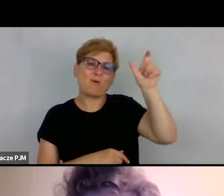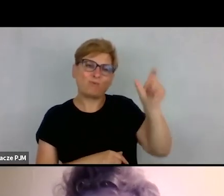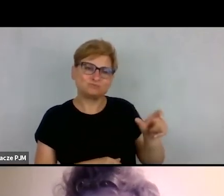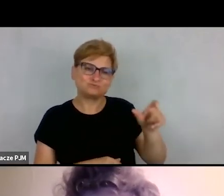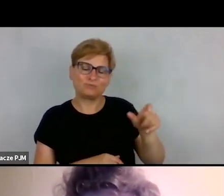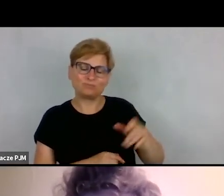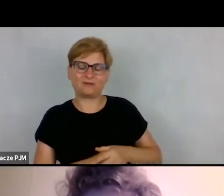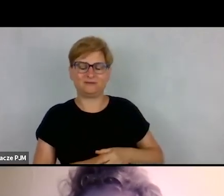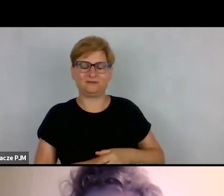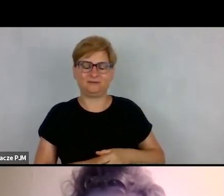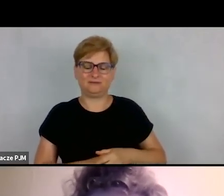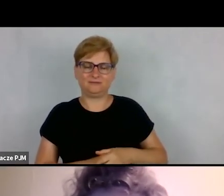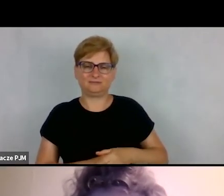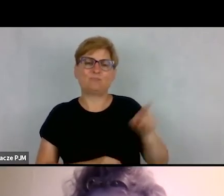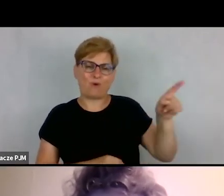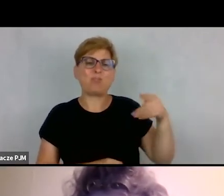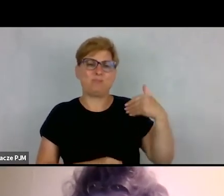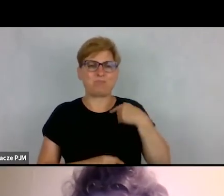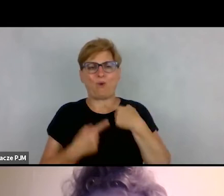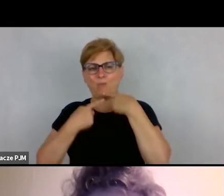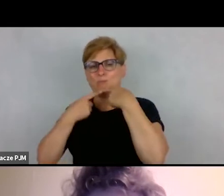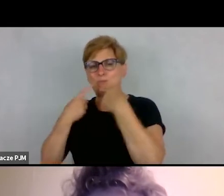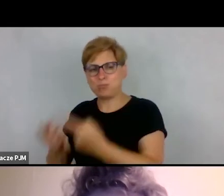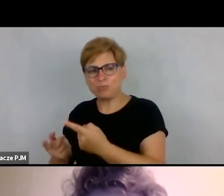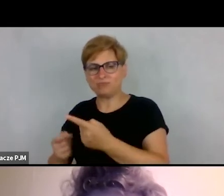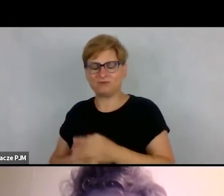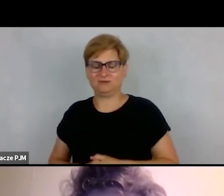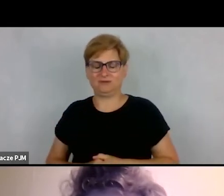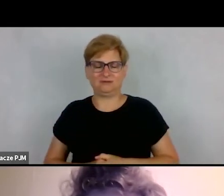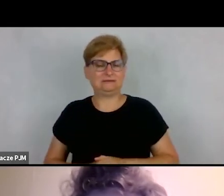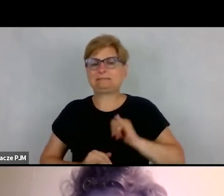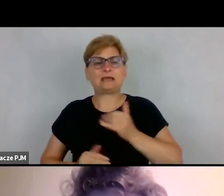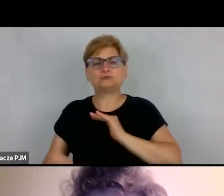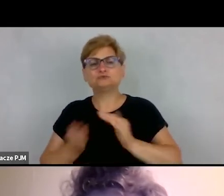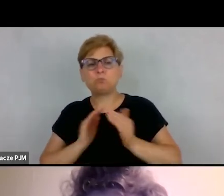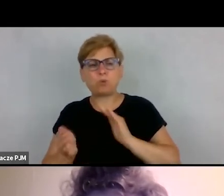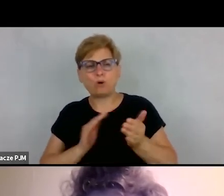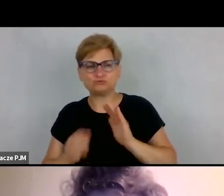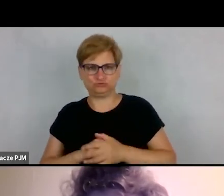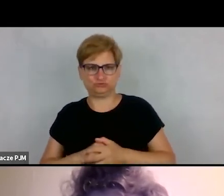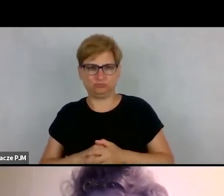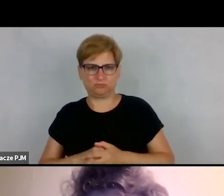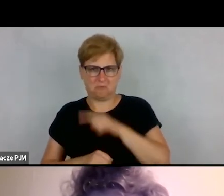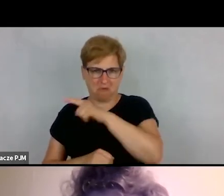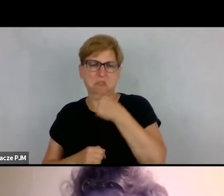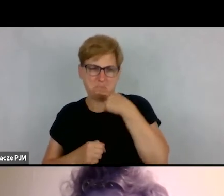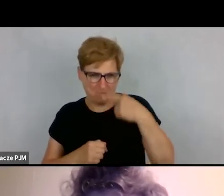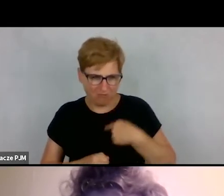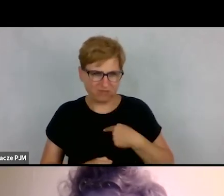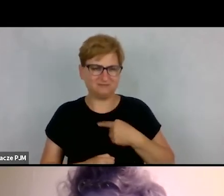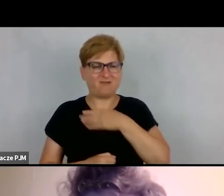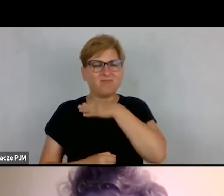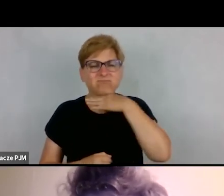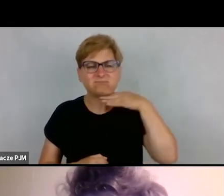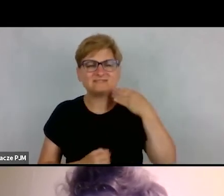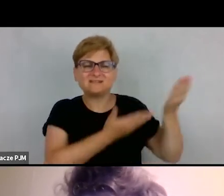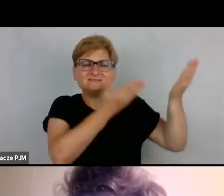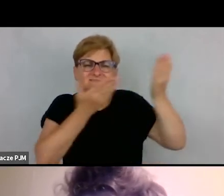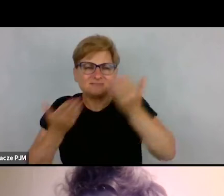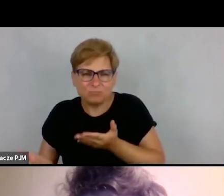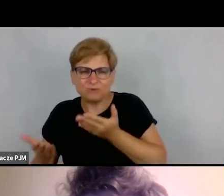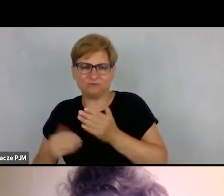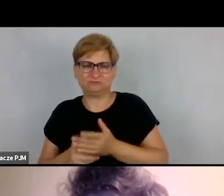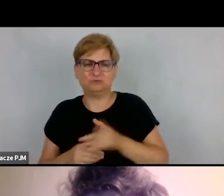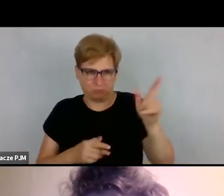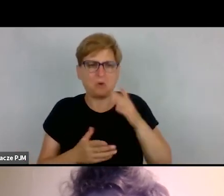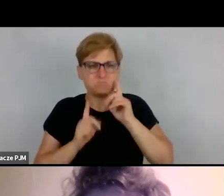who you would think are really opposed. And sometimes in that discussion, they maintain their opposition. I remember working with a man, he said, look, I